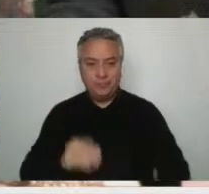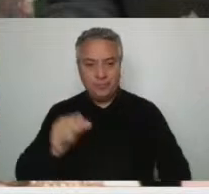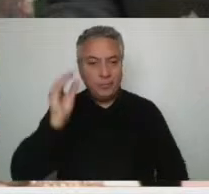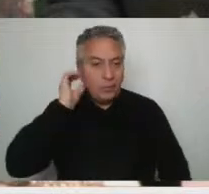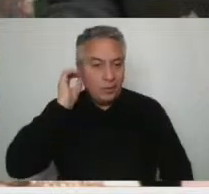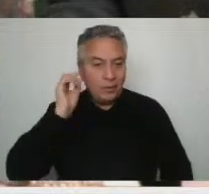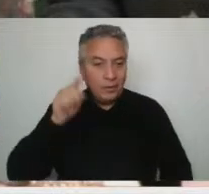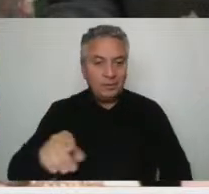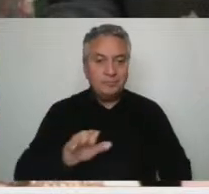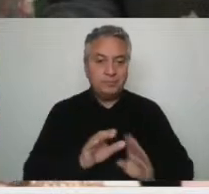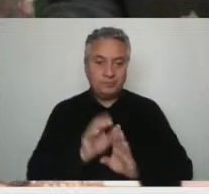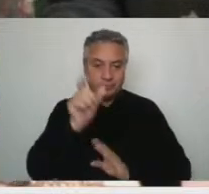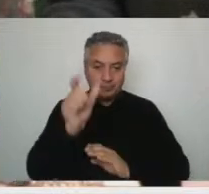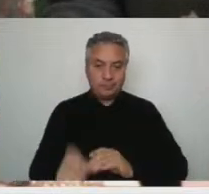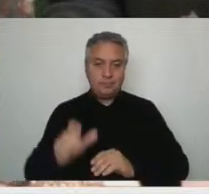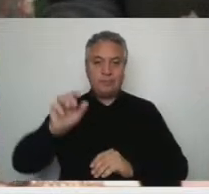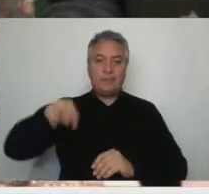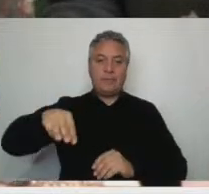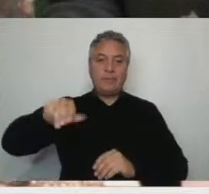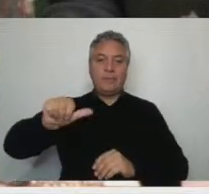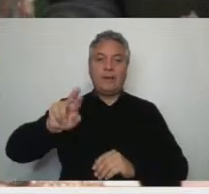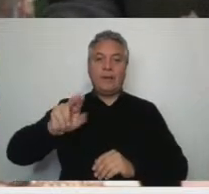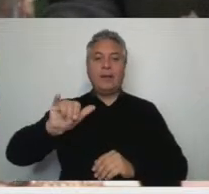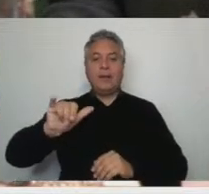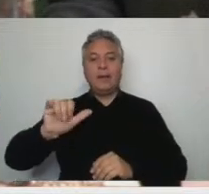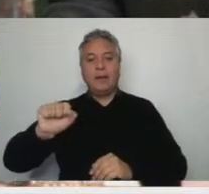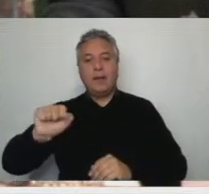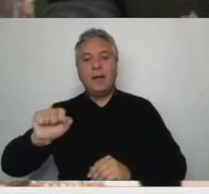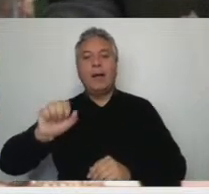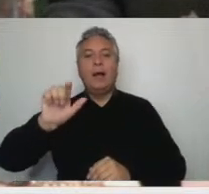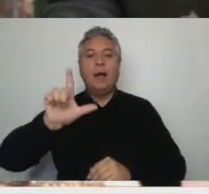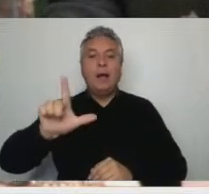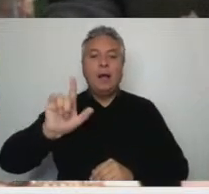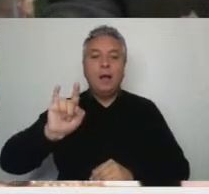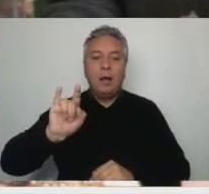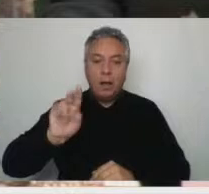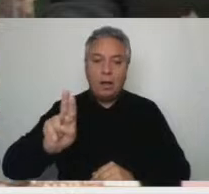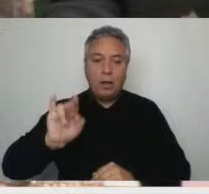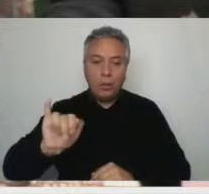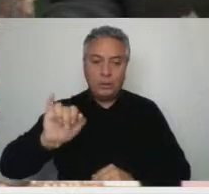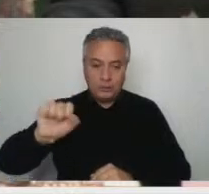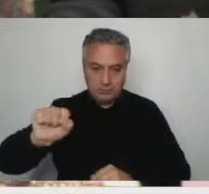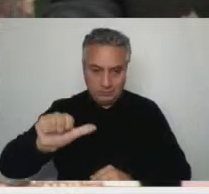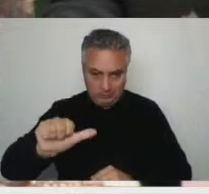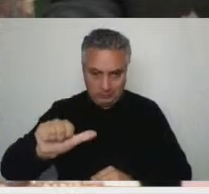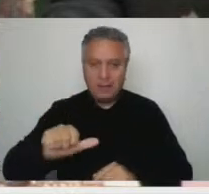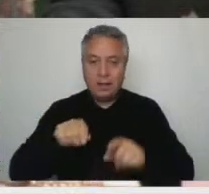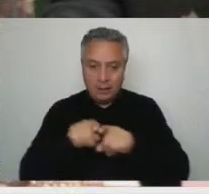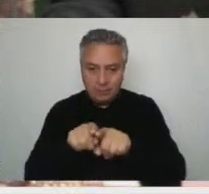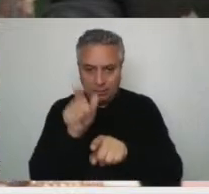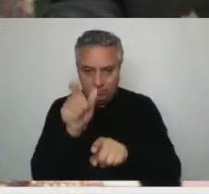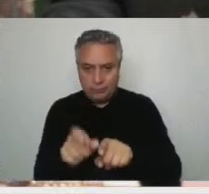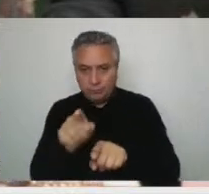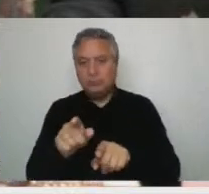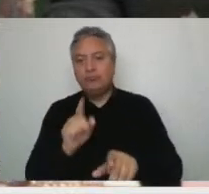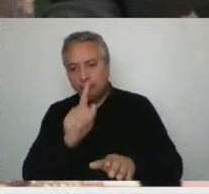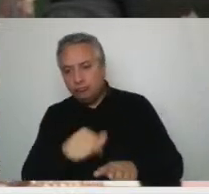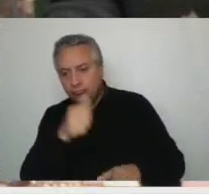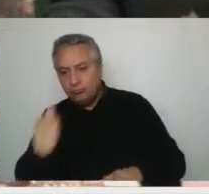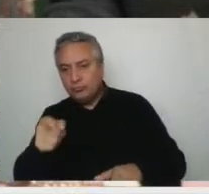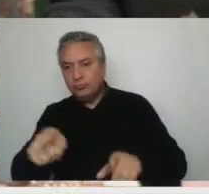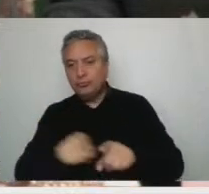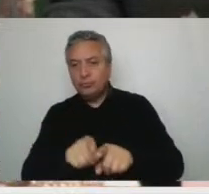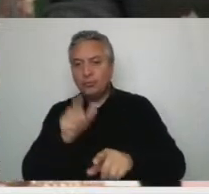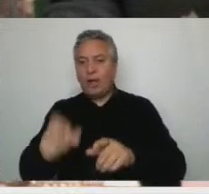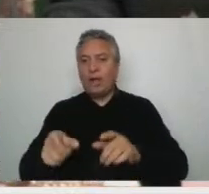speakers, Maria Luigi Marino from ECLAC and Solar from the World Health Organization,